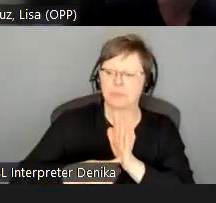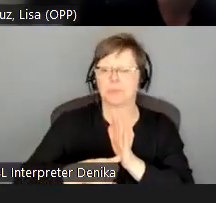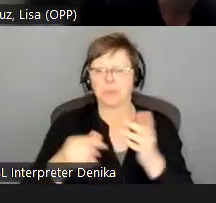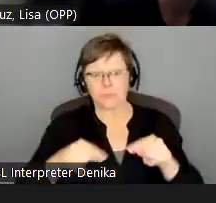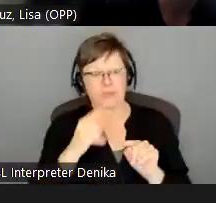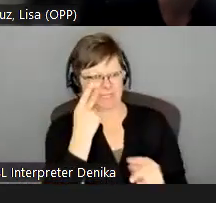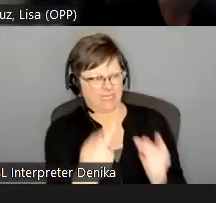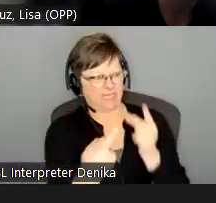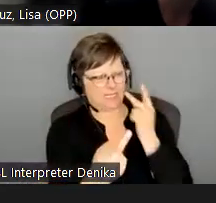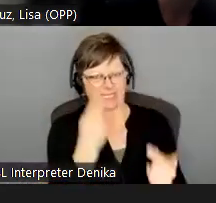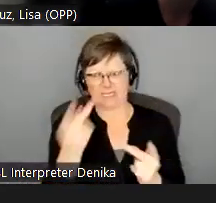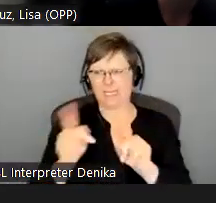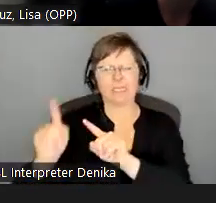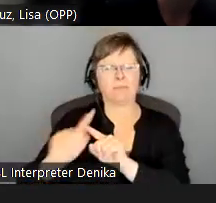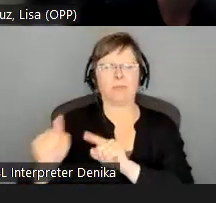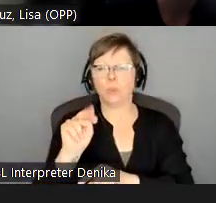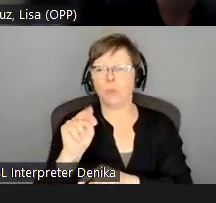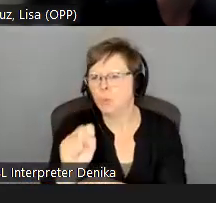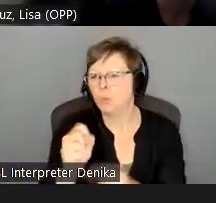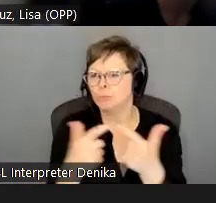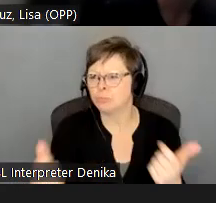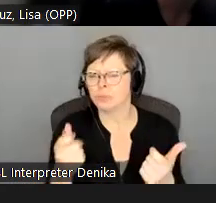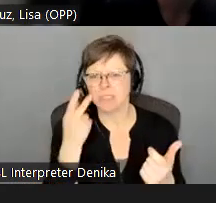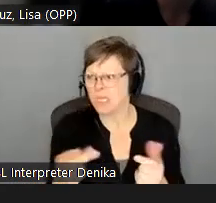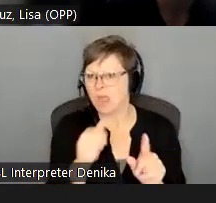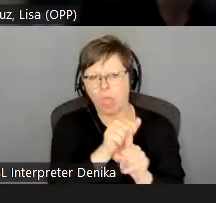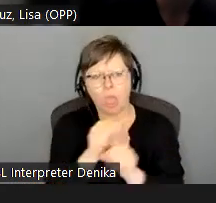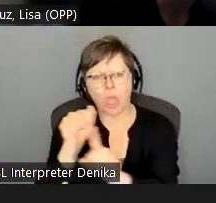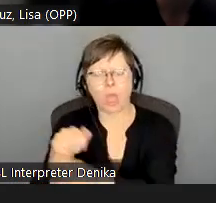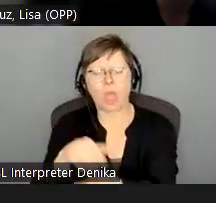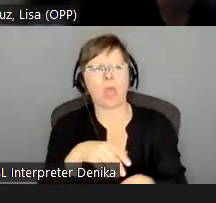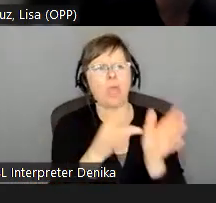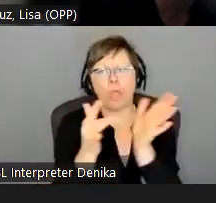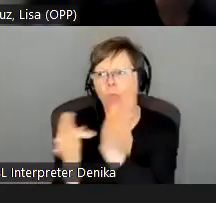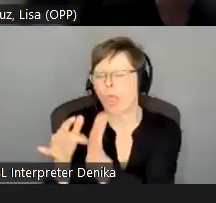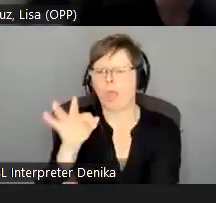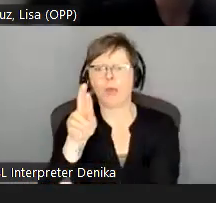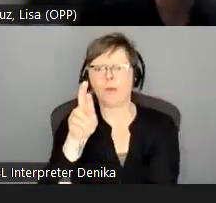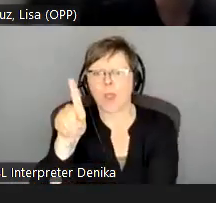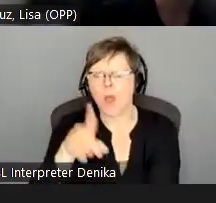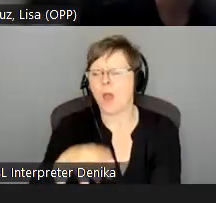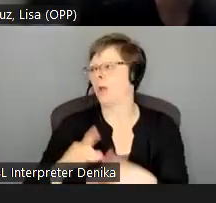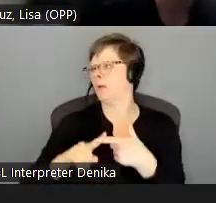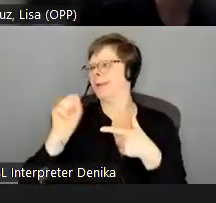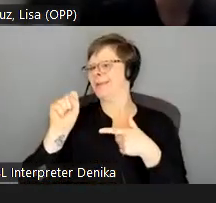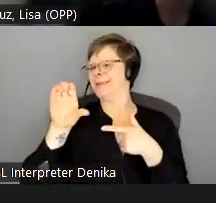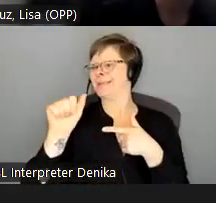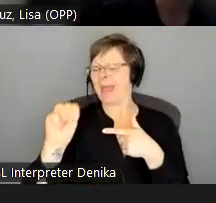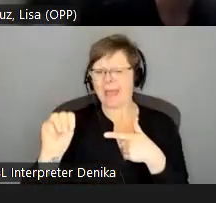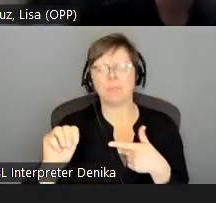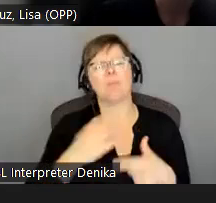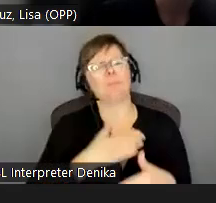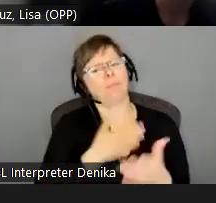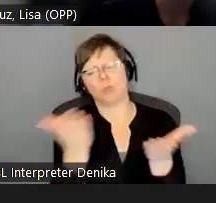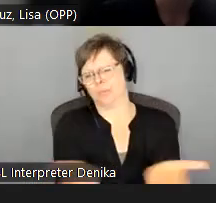in media articles about the issue of fraud and scams targeting older people. So I'm glad you could join us today to learn more about this.